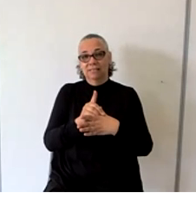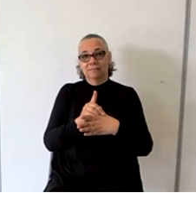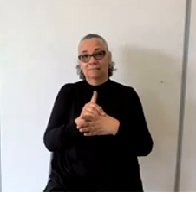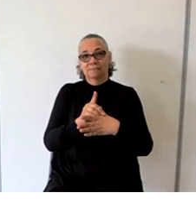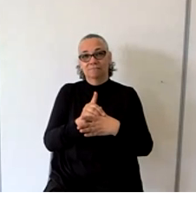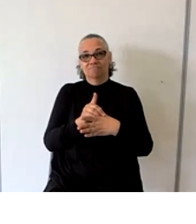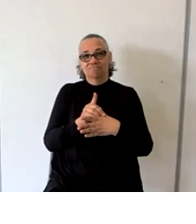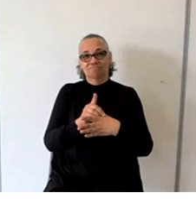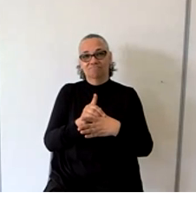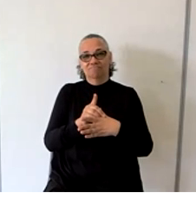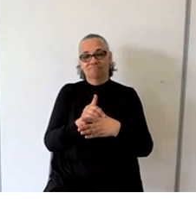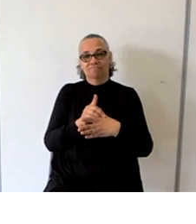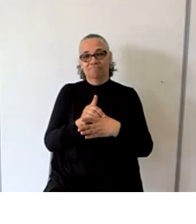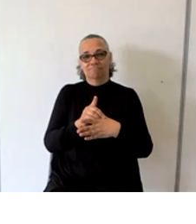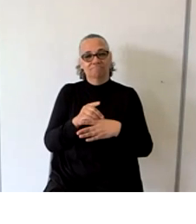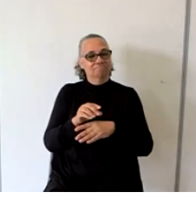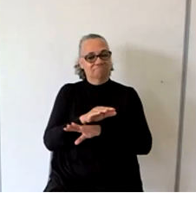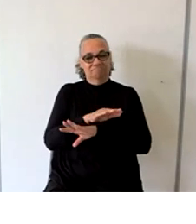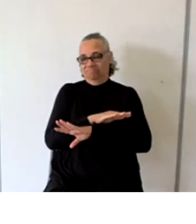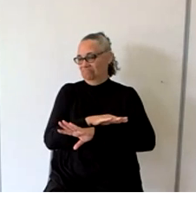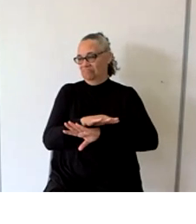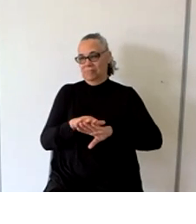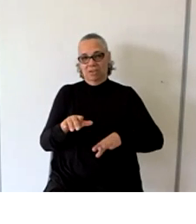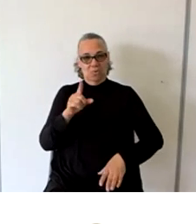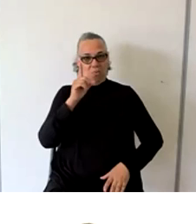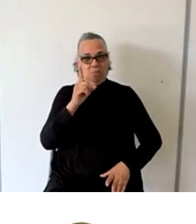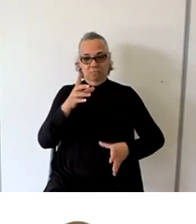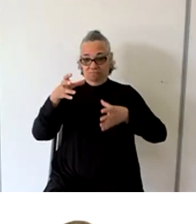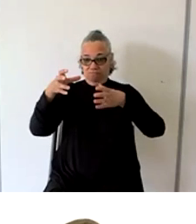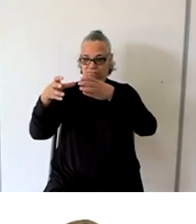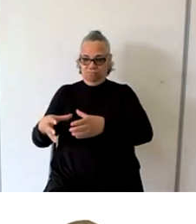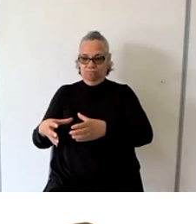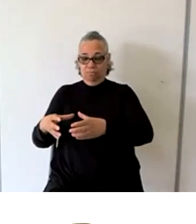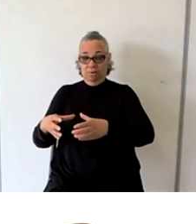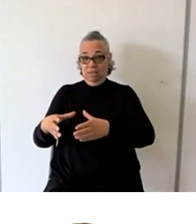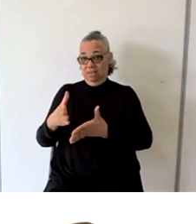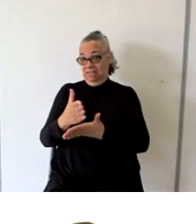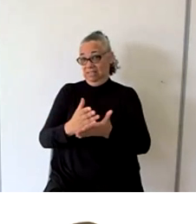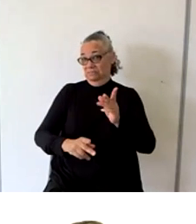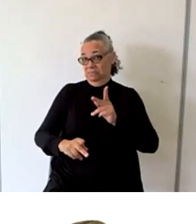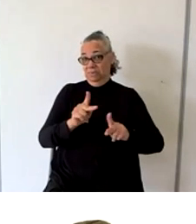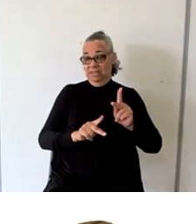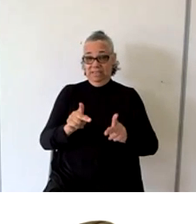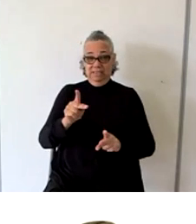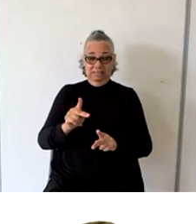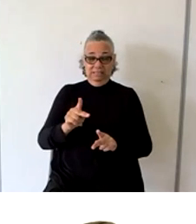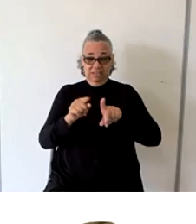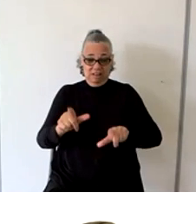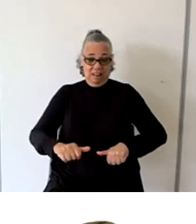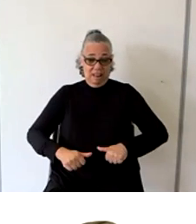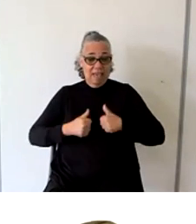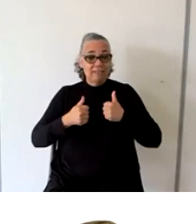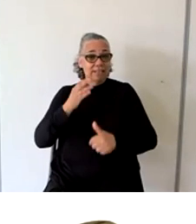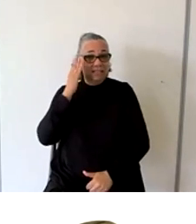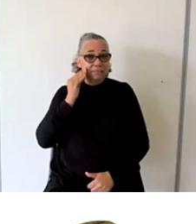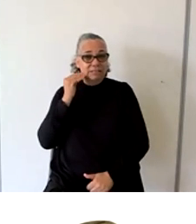are not in one certain category. You know, there are people who go through different life experiences, just like how